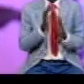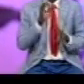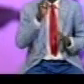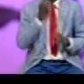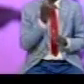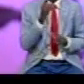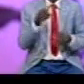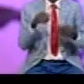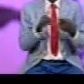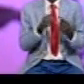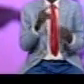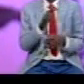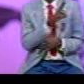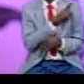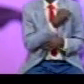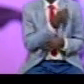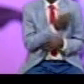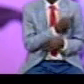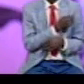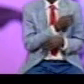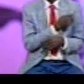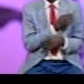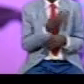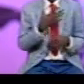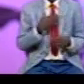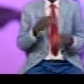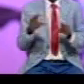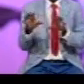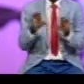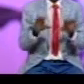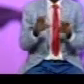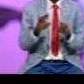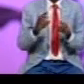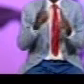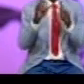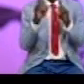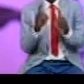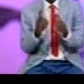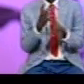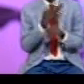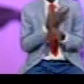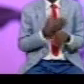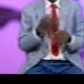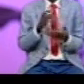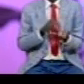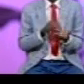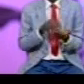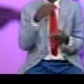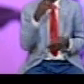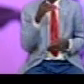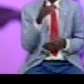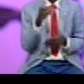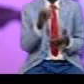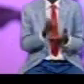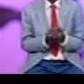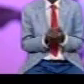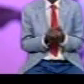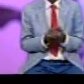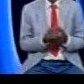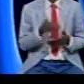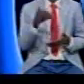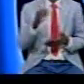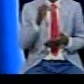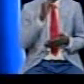to the hospital, and test was carried out on me. I was told that even the stone in my